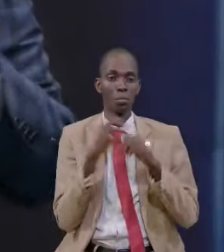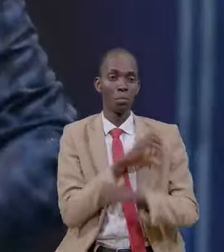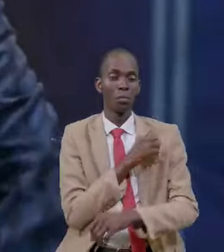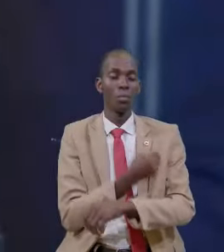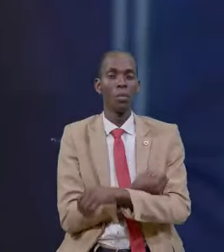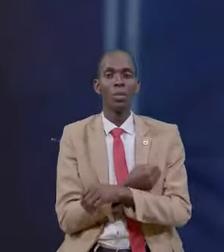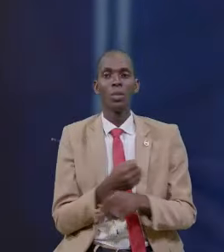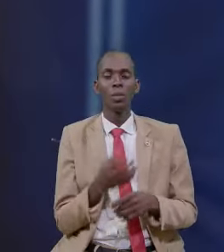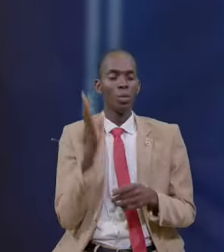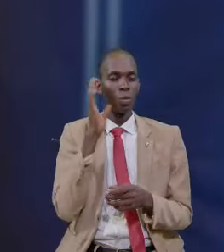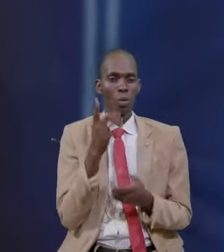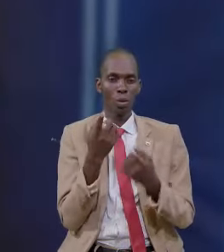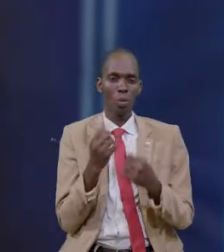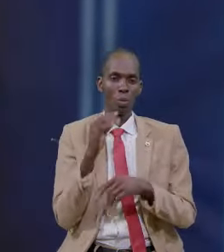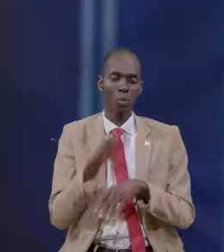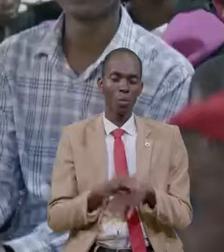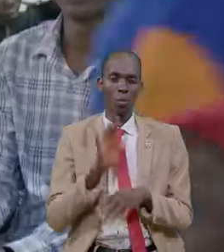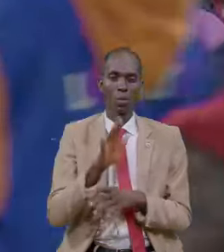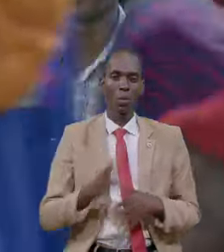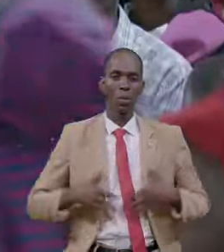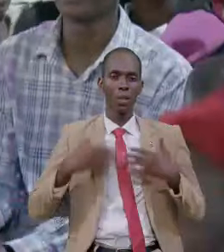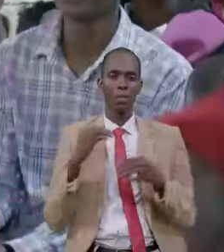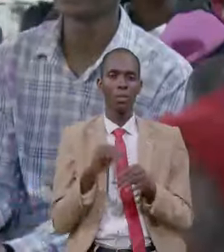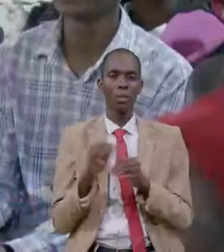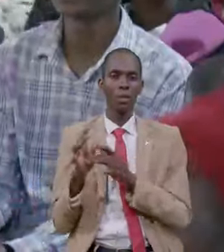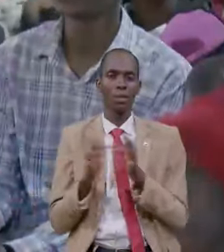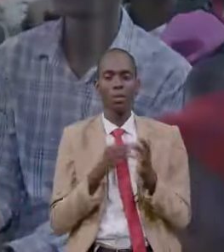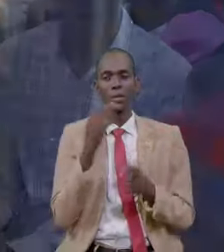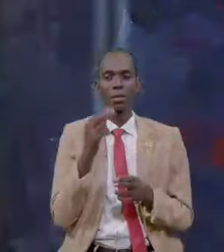Impartation will come upon your life.